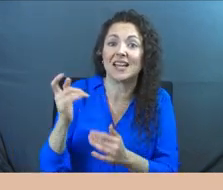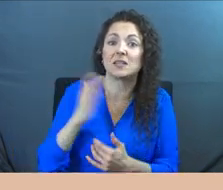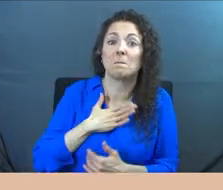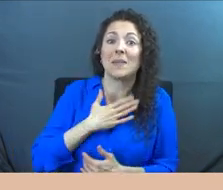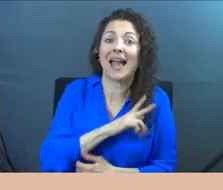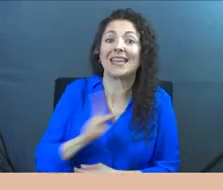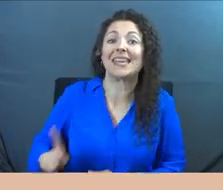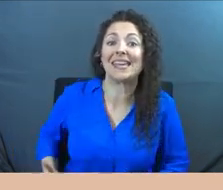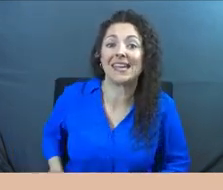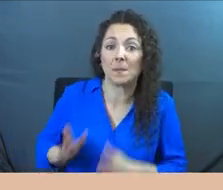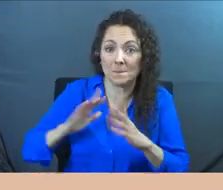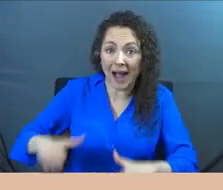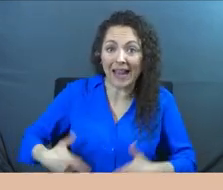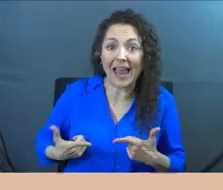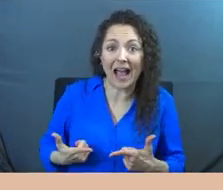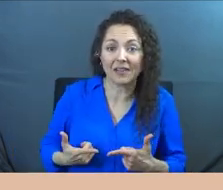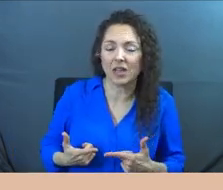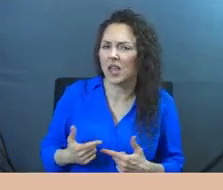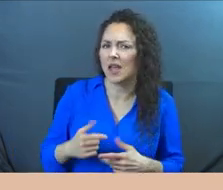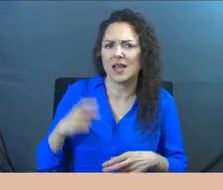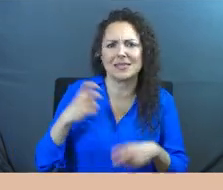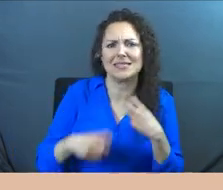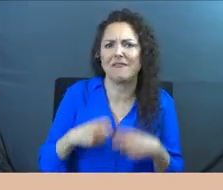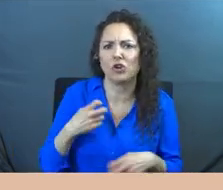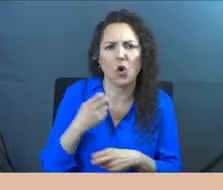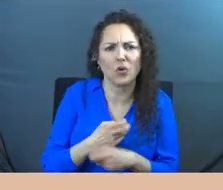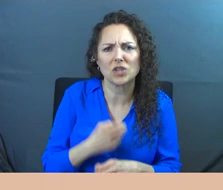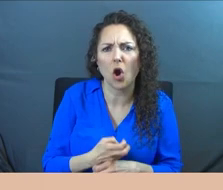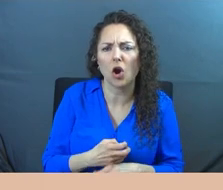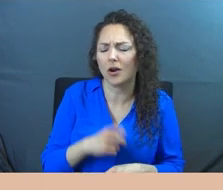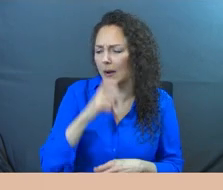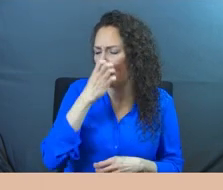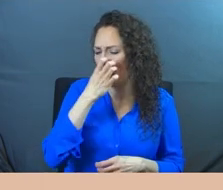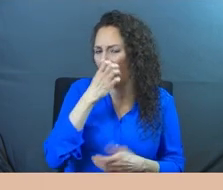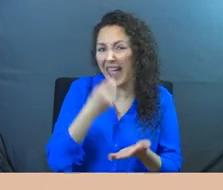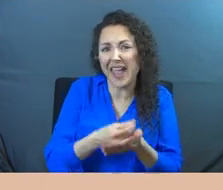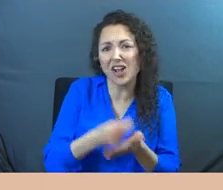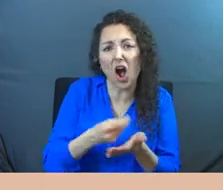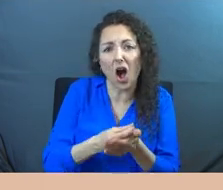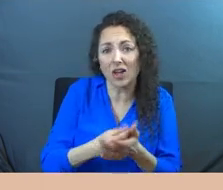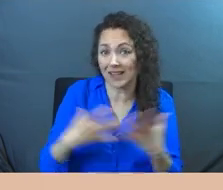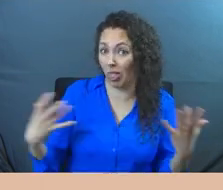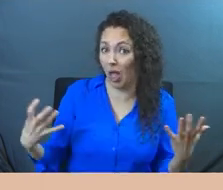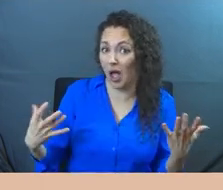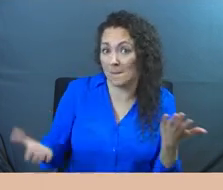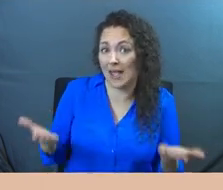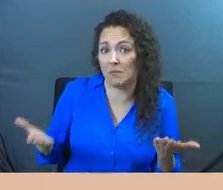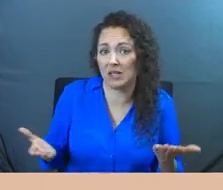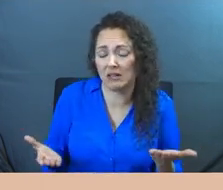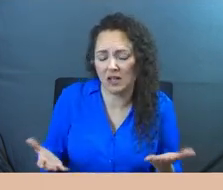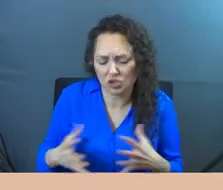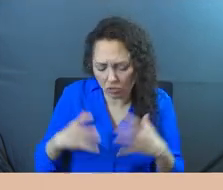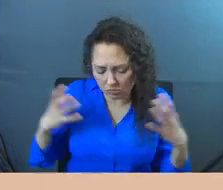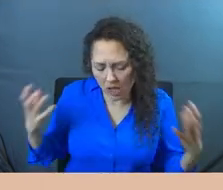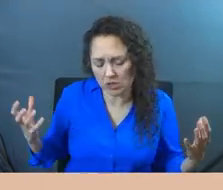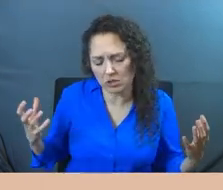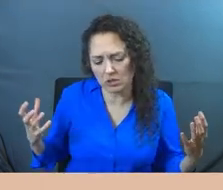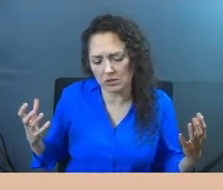God, this is difficult for us at times. And this sometimes, I don't want to make light of it, costs a lot. It can cost so